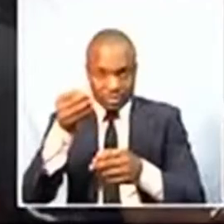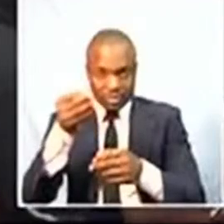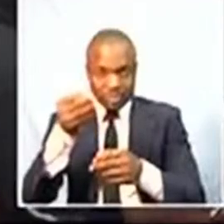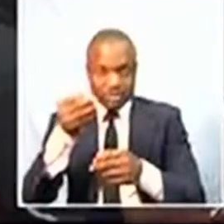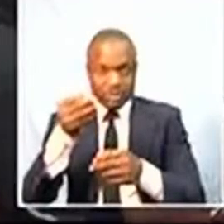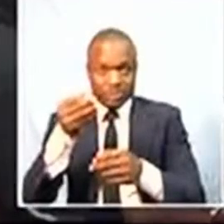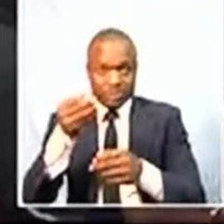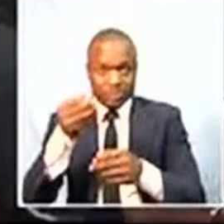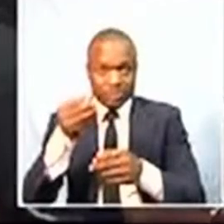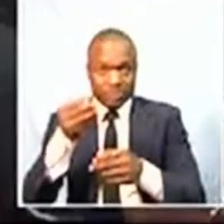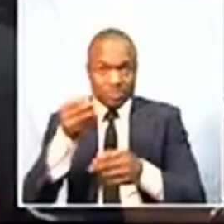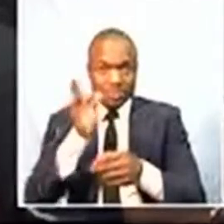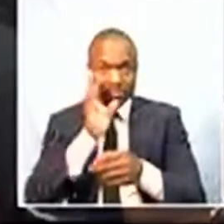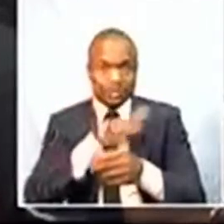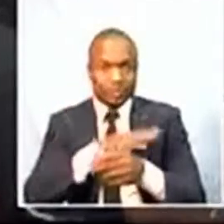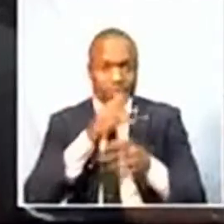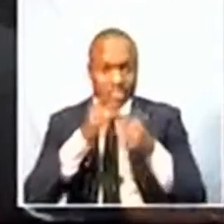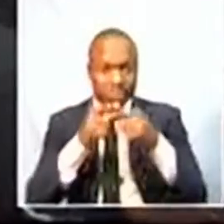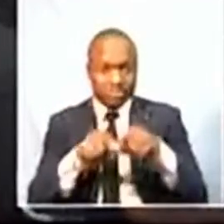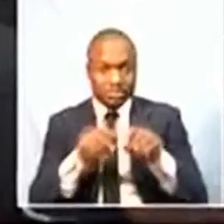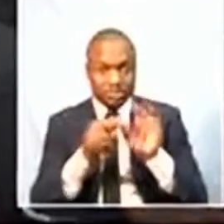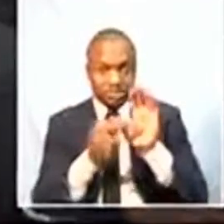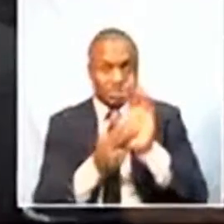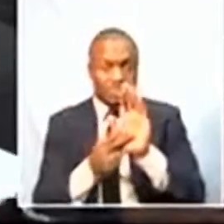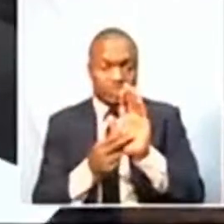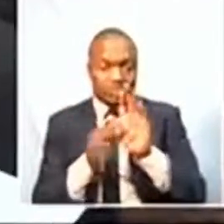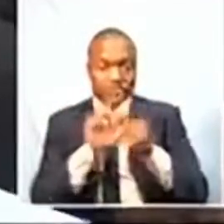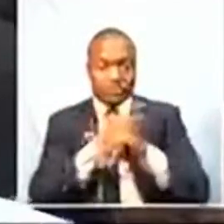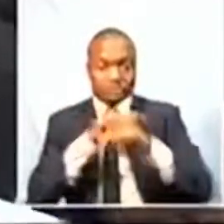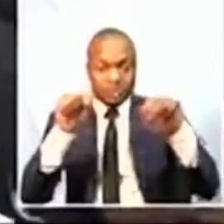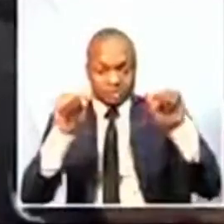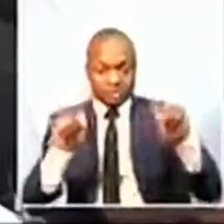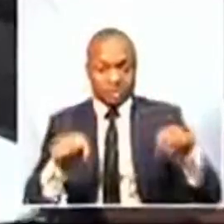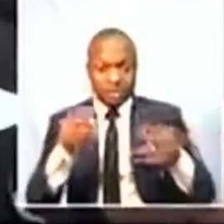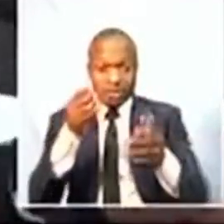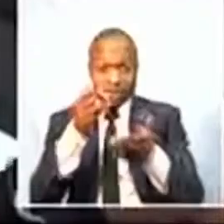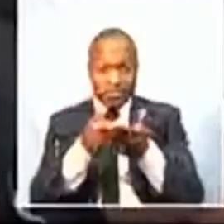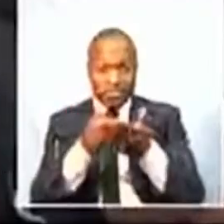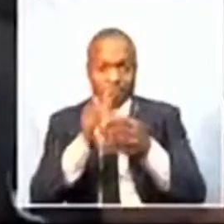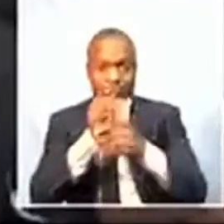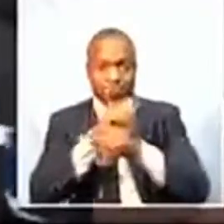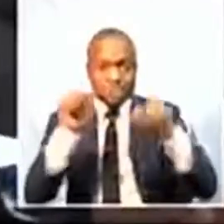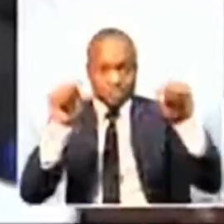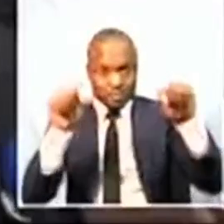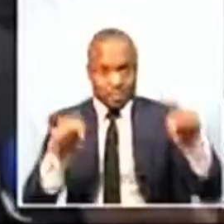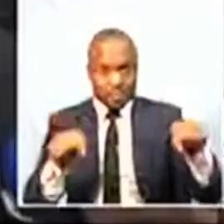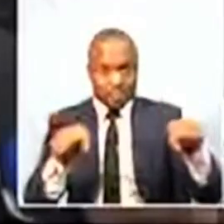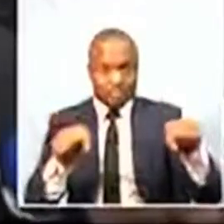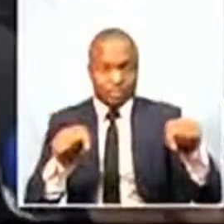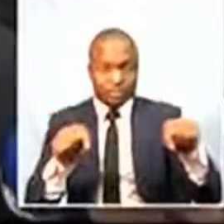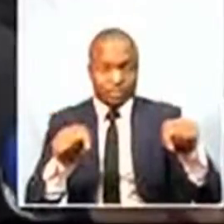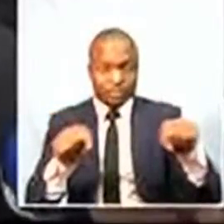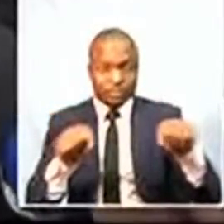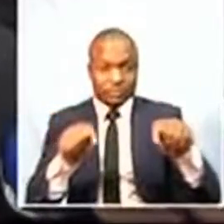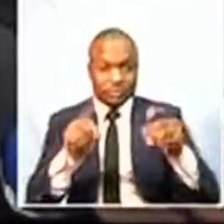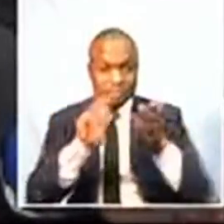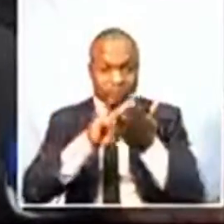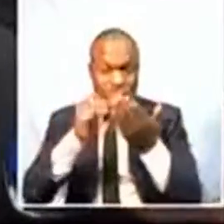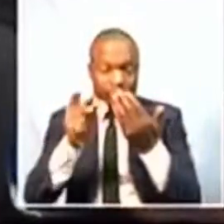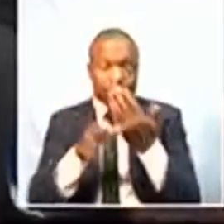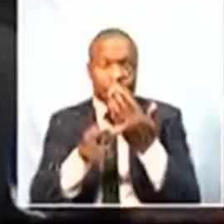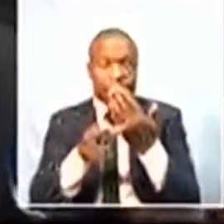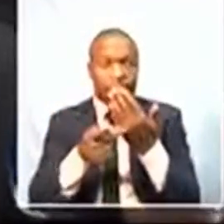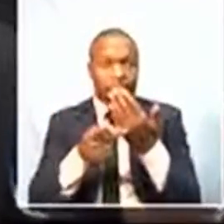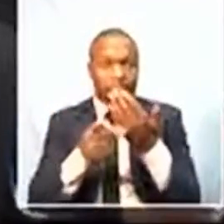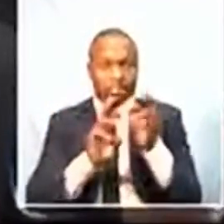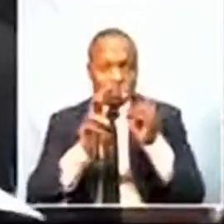Fund has been done as shown in the table below. Chair, that is a table of the schedule of